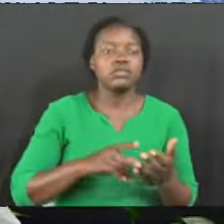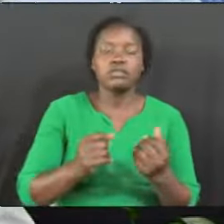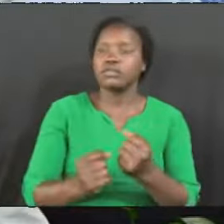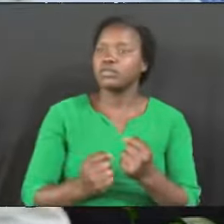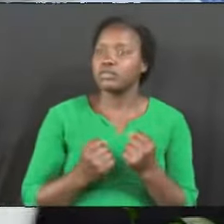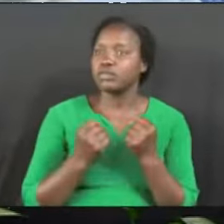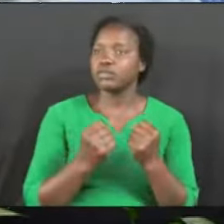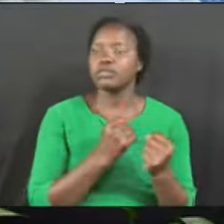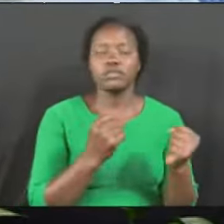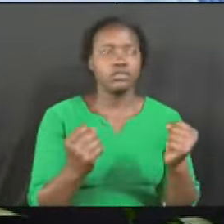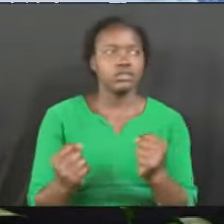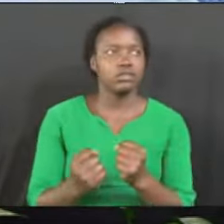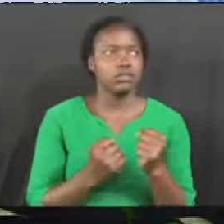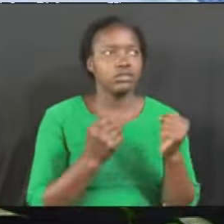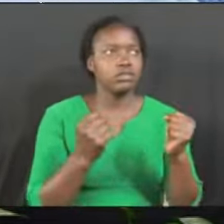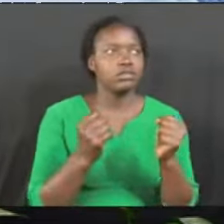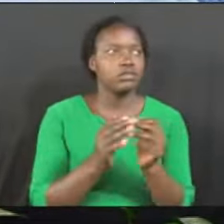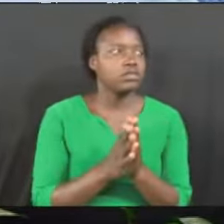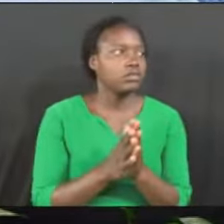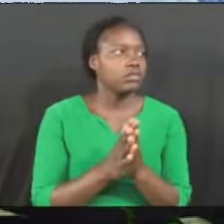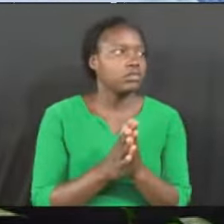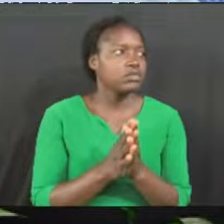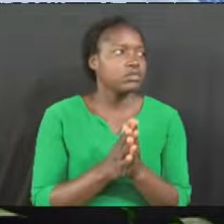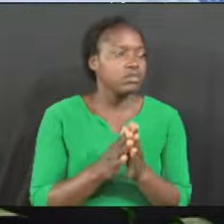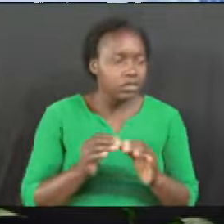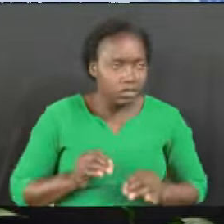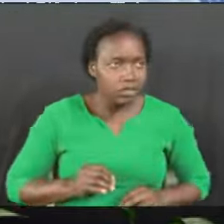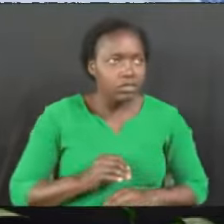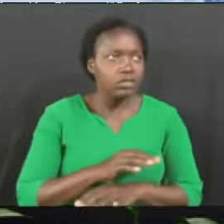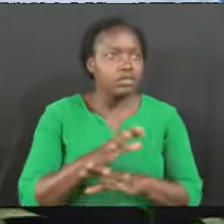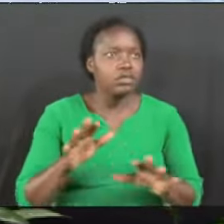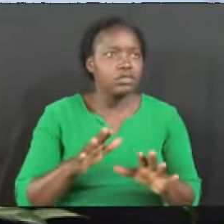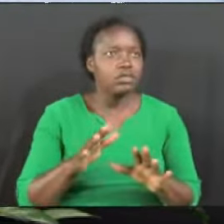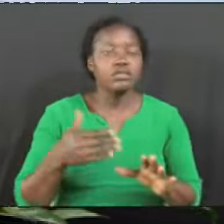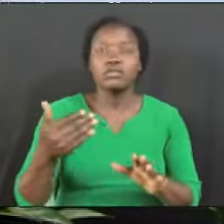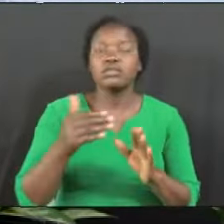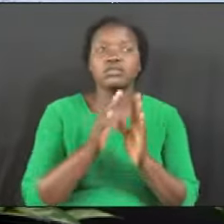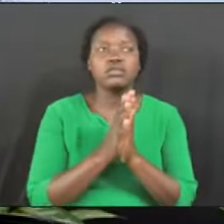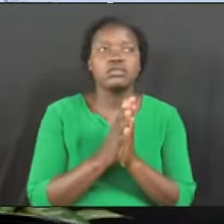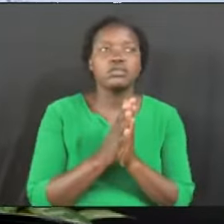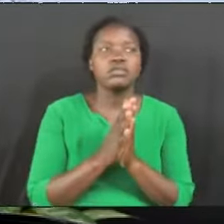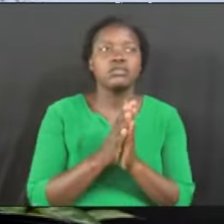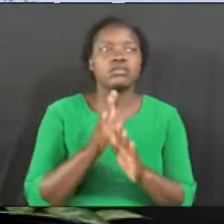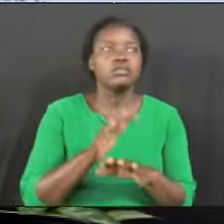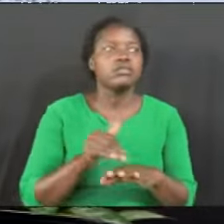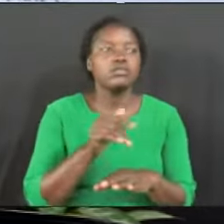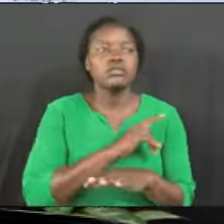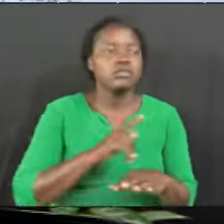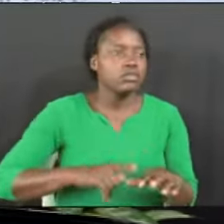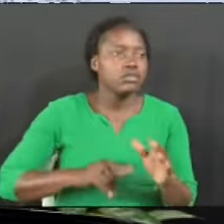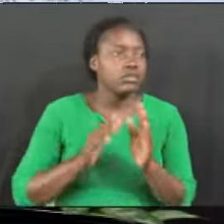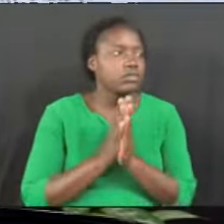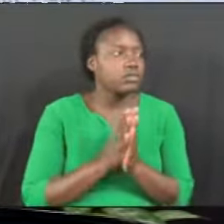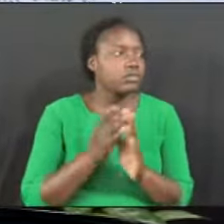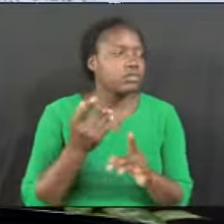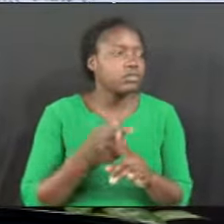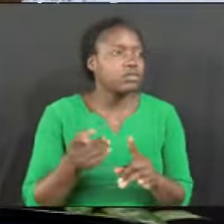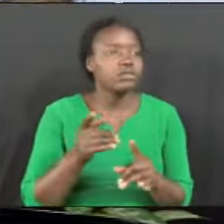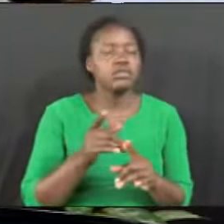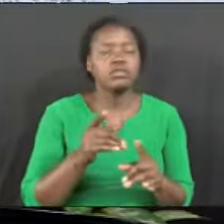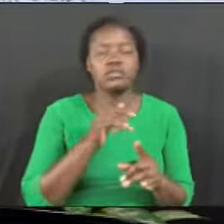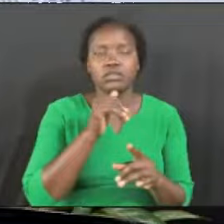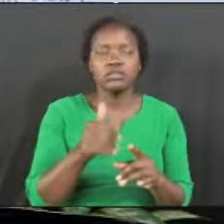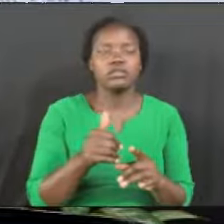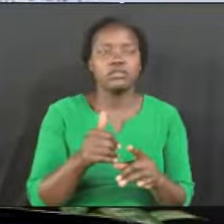and mighty. In fact, the greatest prayer that we ever prayed, we call it the Lord's Prayer, but it isn't the Lord's